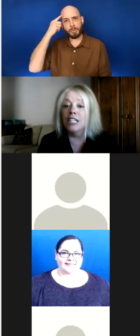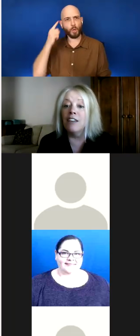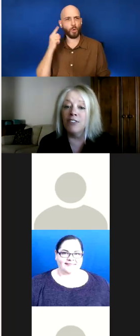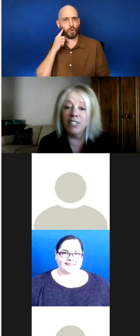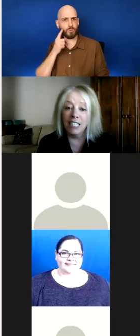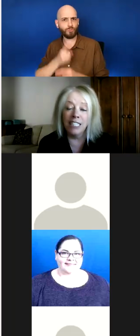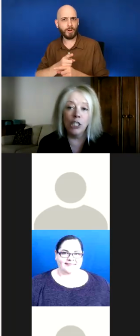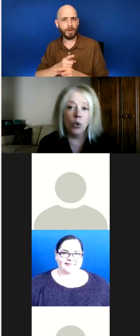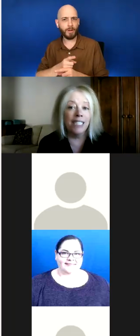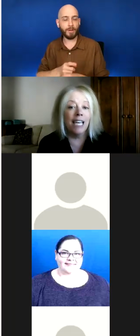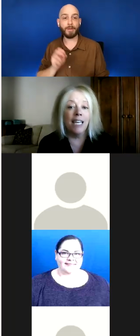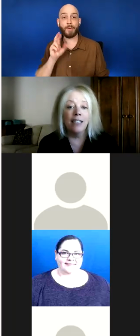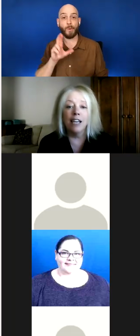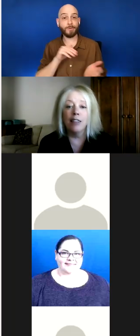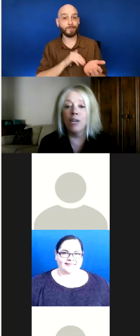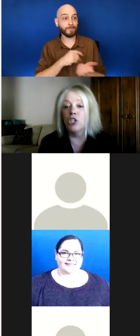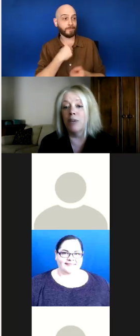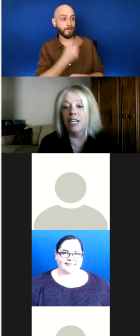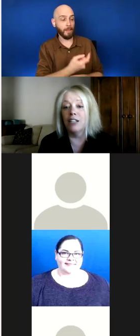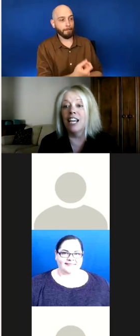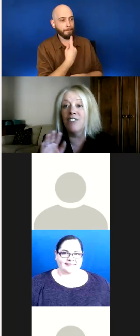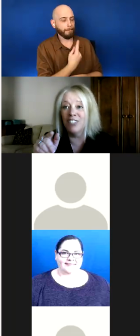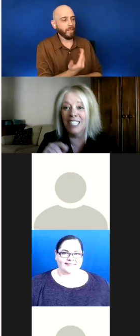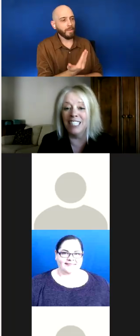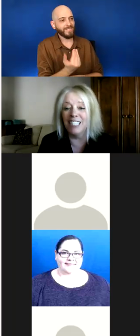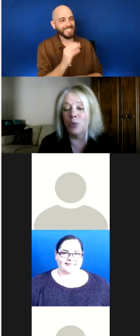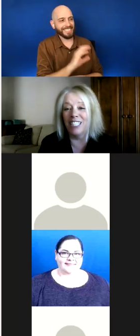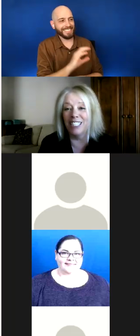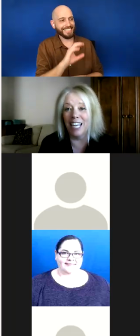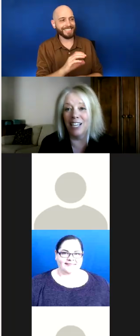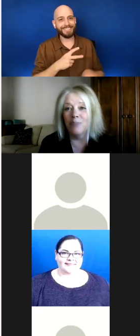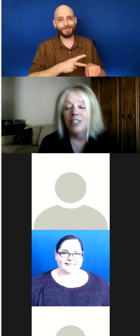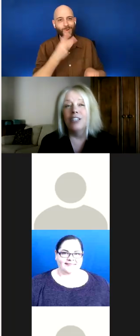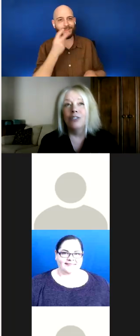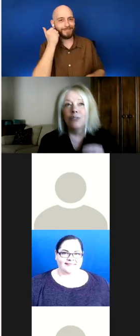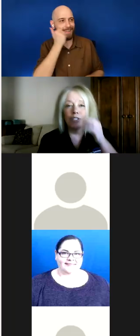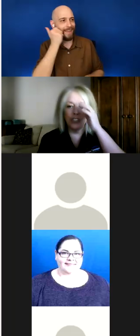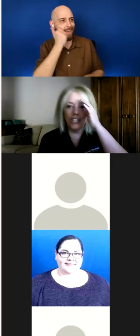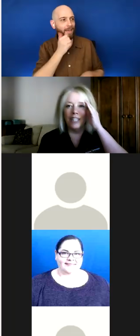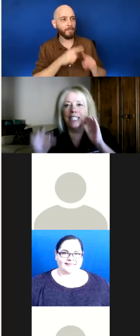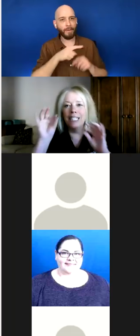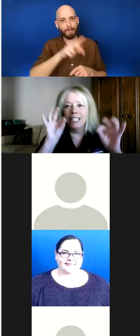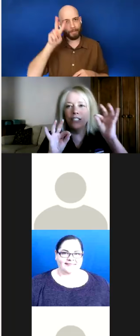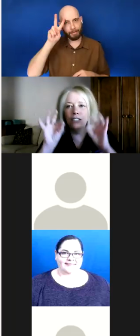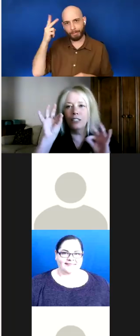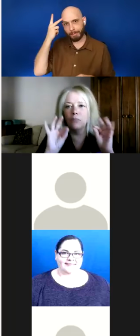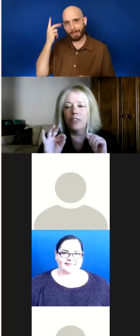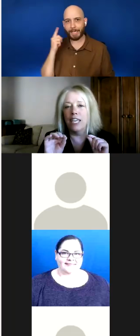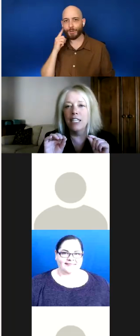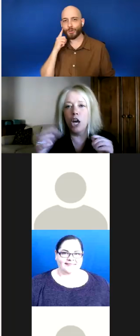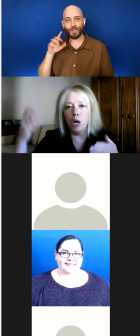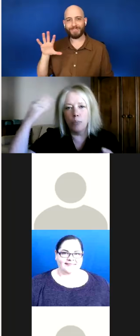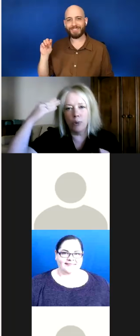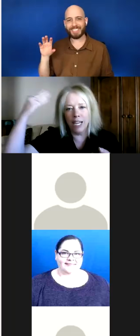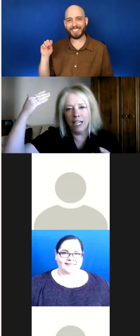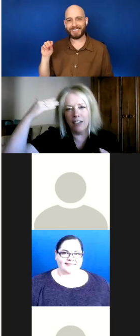sure to take 15 Cs twice a day. And the patient may hear, take 50 cc's twice a day. So just these little